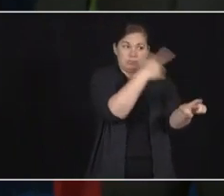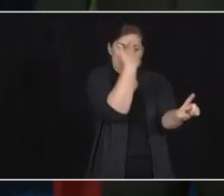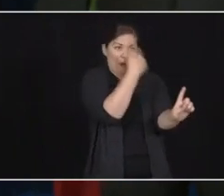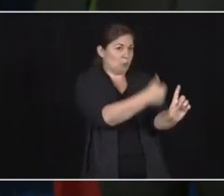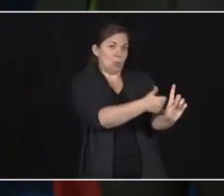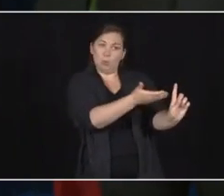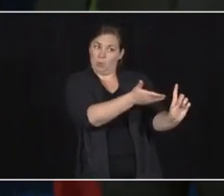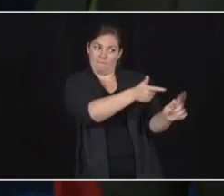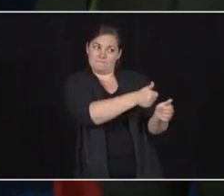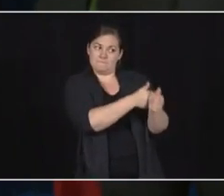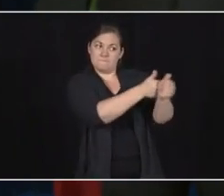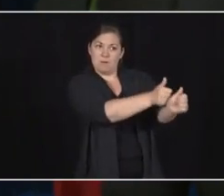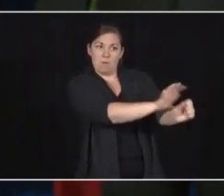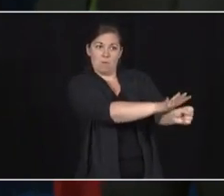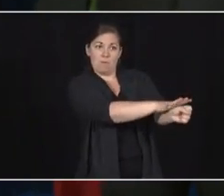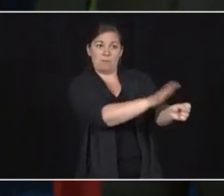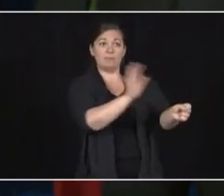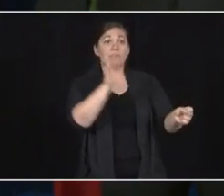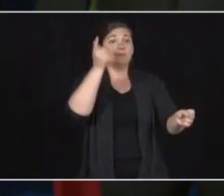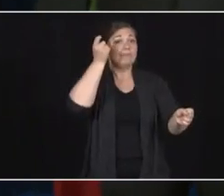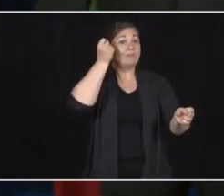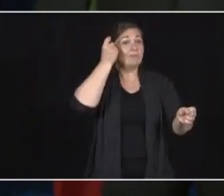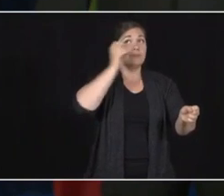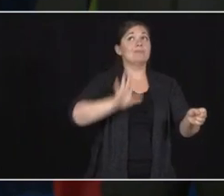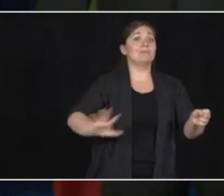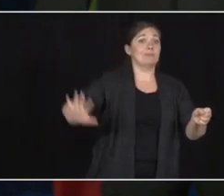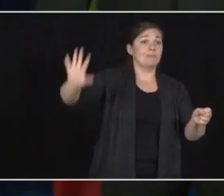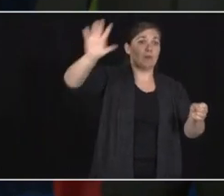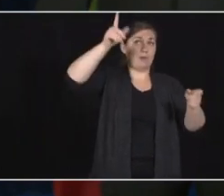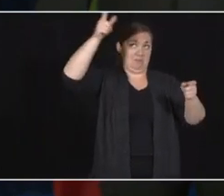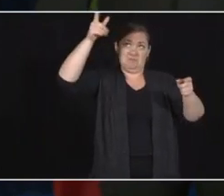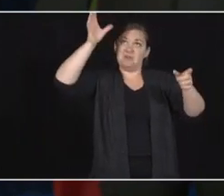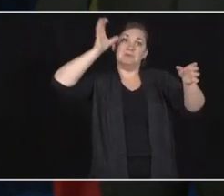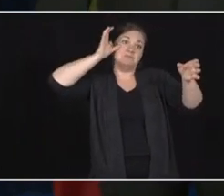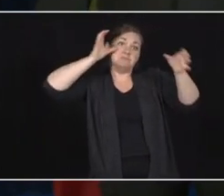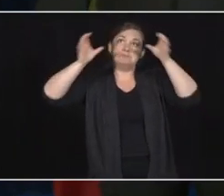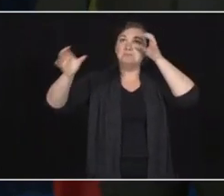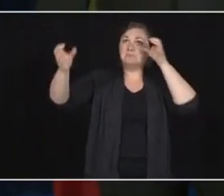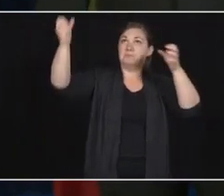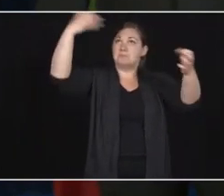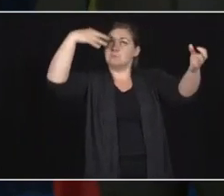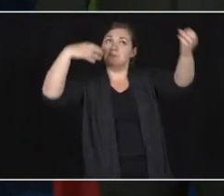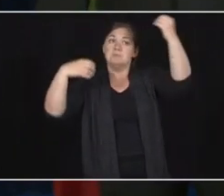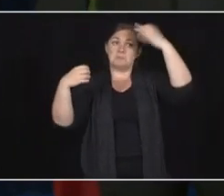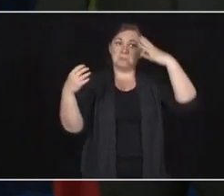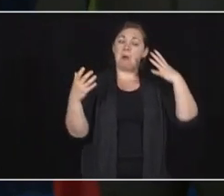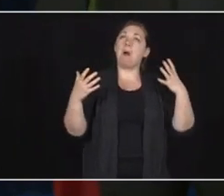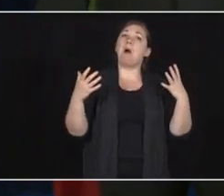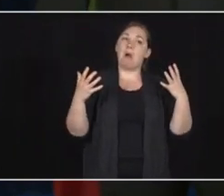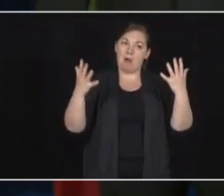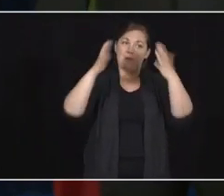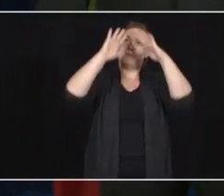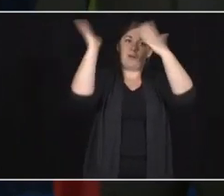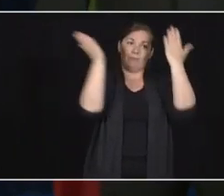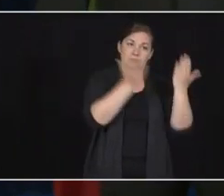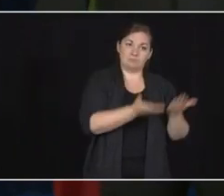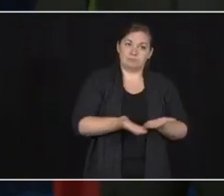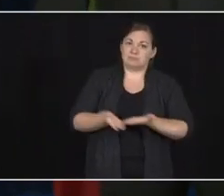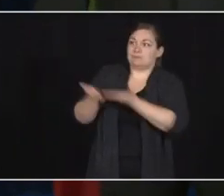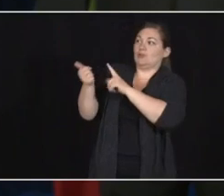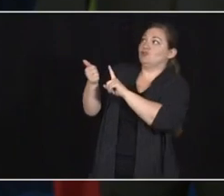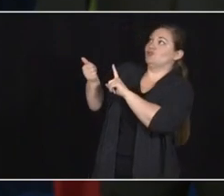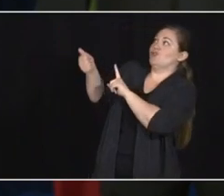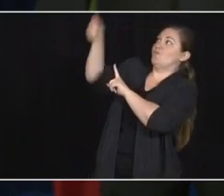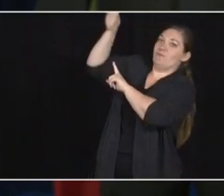still receiving information from them. We're listening to what they're telling us. That's all going forward to the Chief Medical Officer of Health and